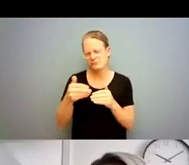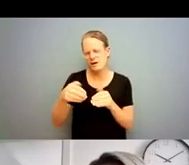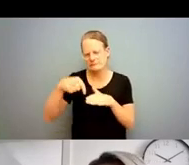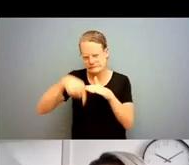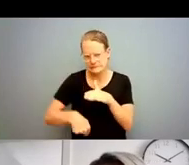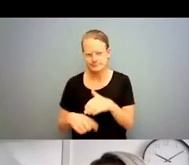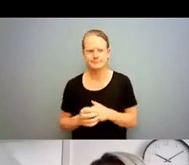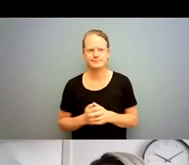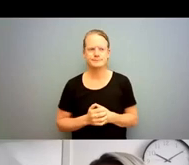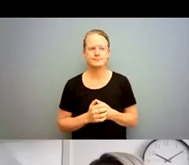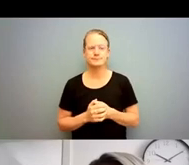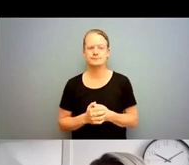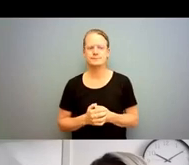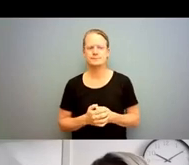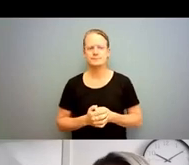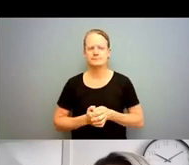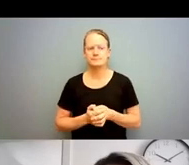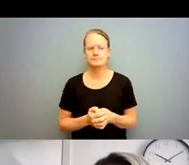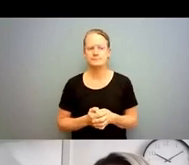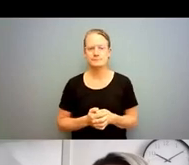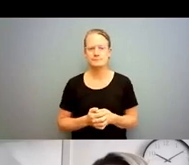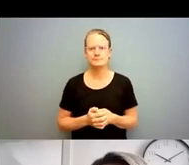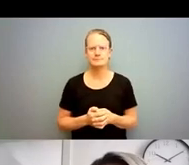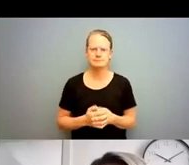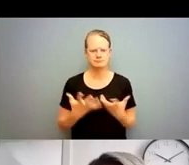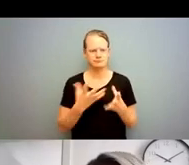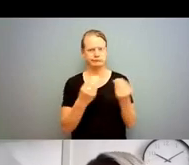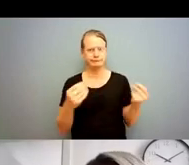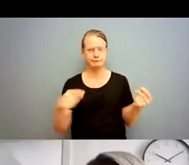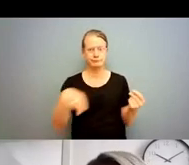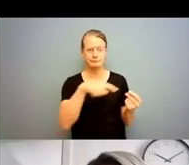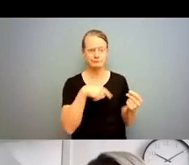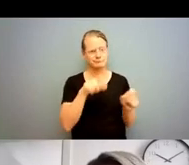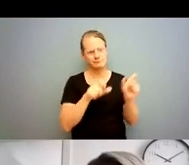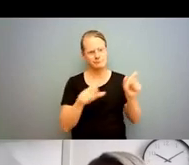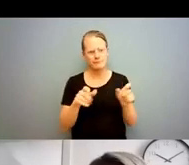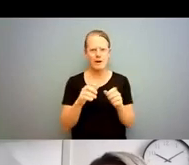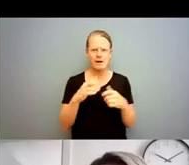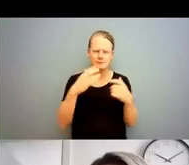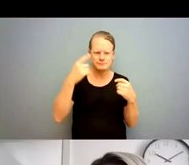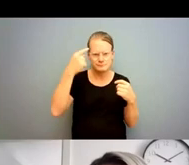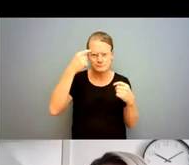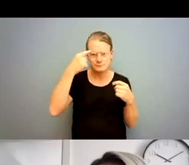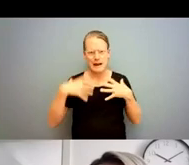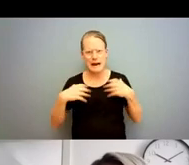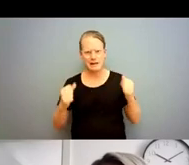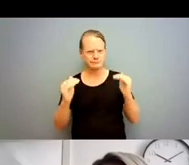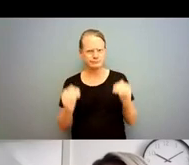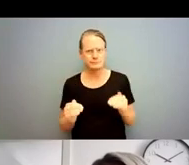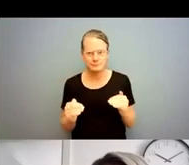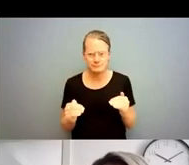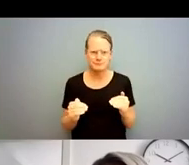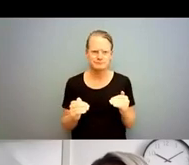Most of the people with mental disorders who have done some crime are being sent to Denmark with no